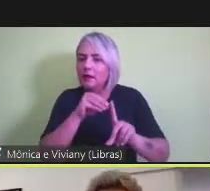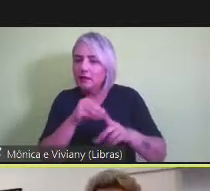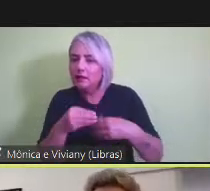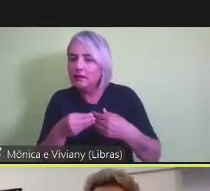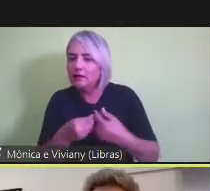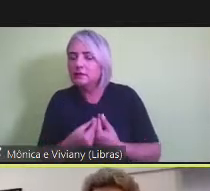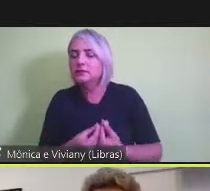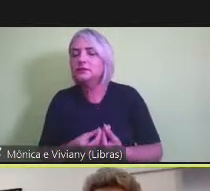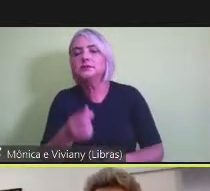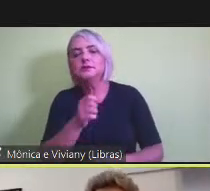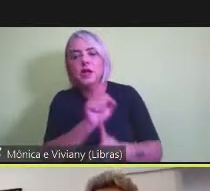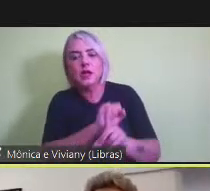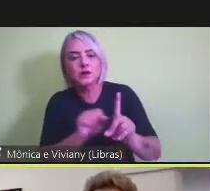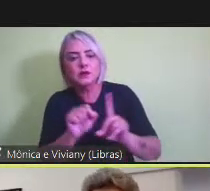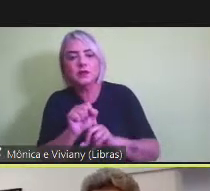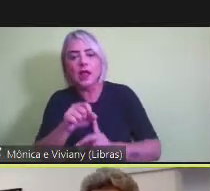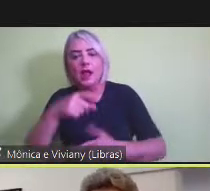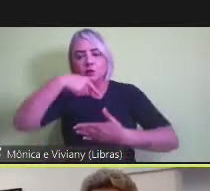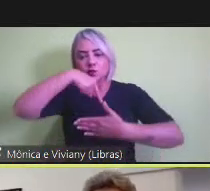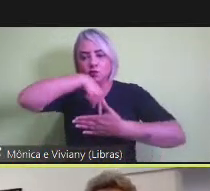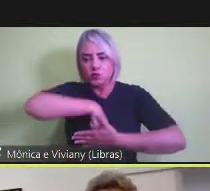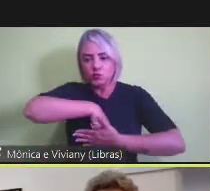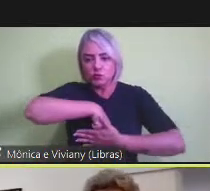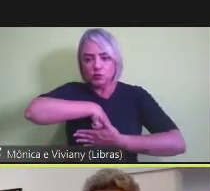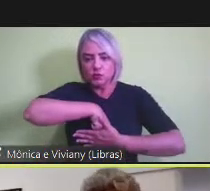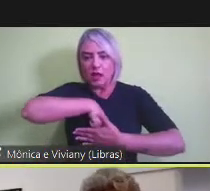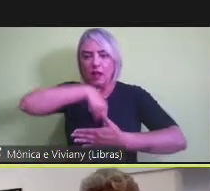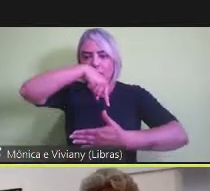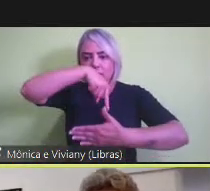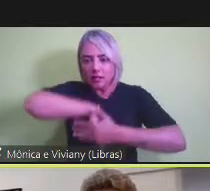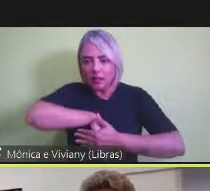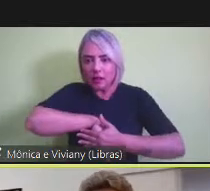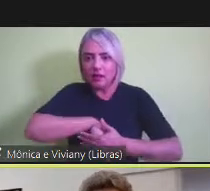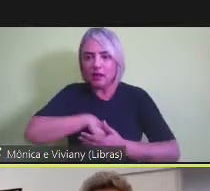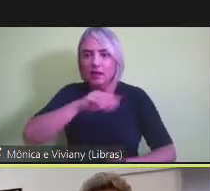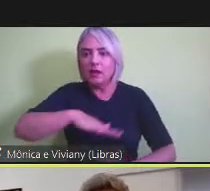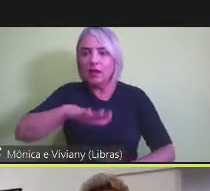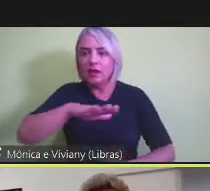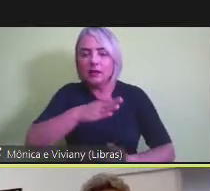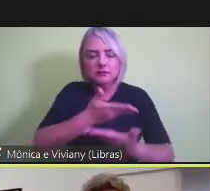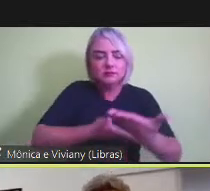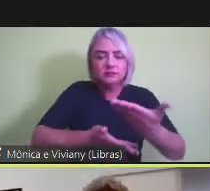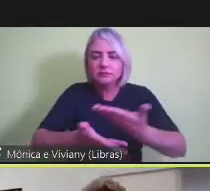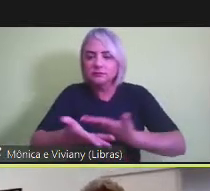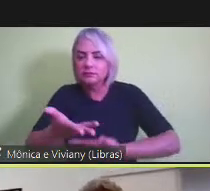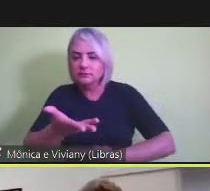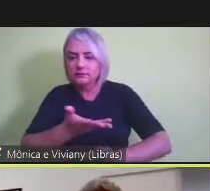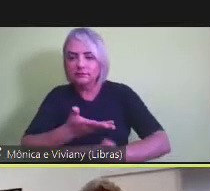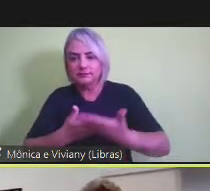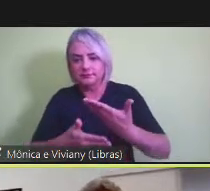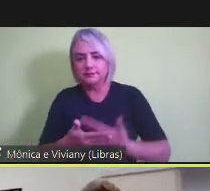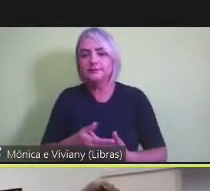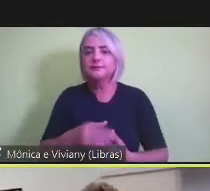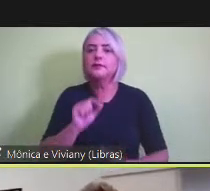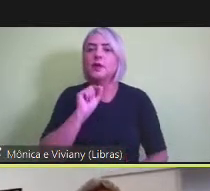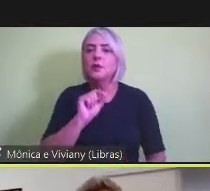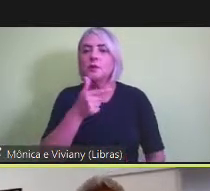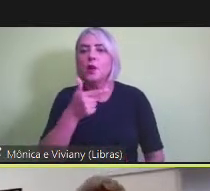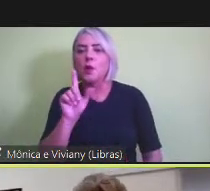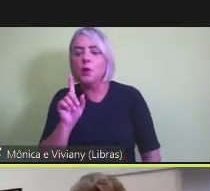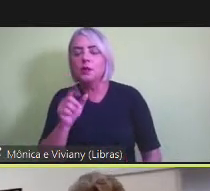vulnerability, social ones, and the determination, subjectivity, intersubjectivity within this